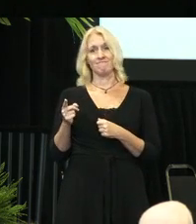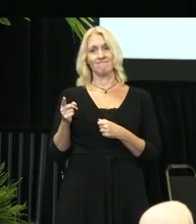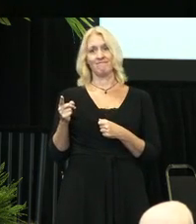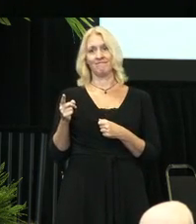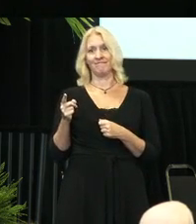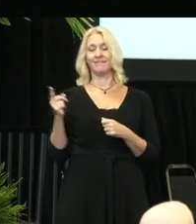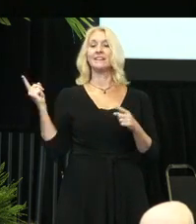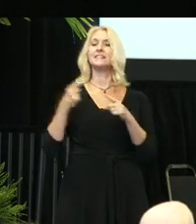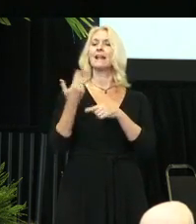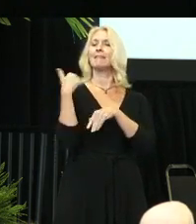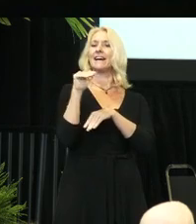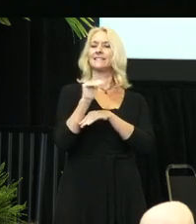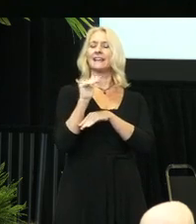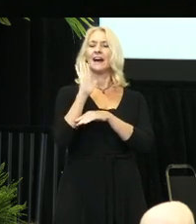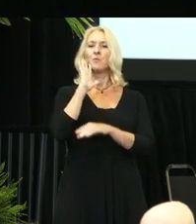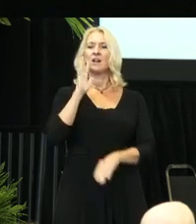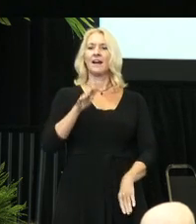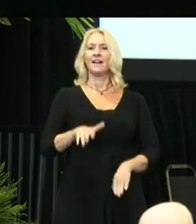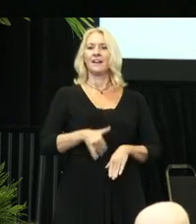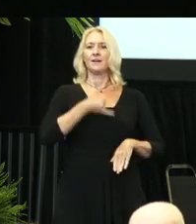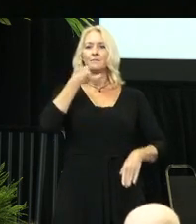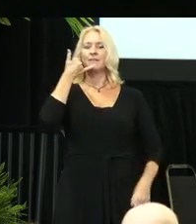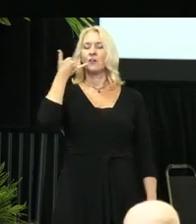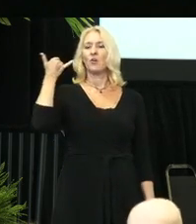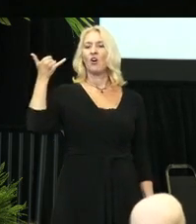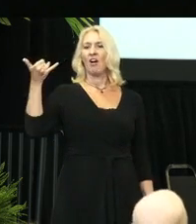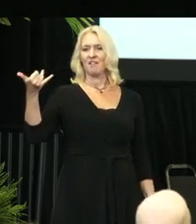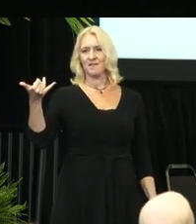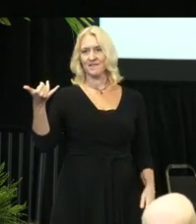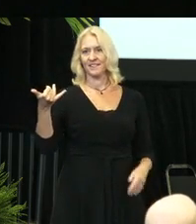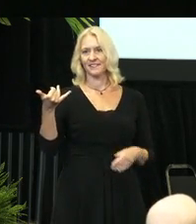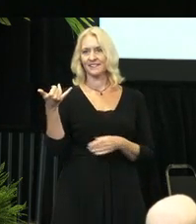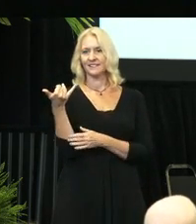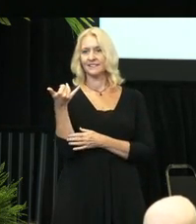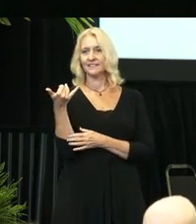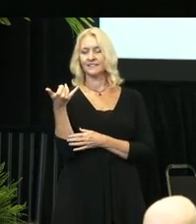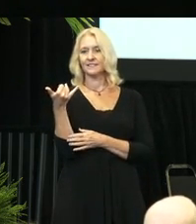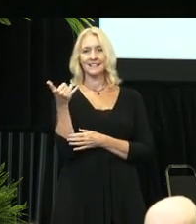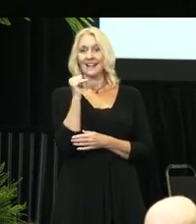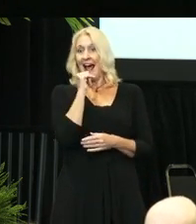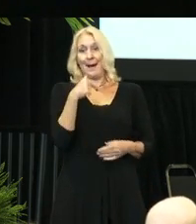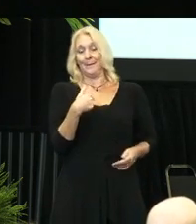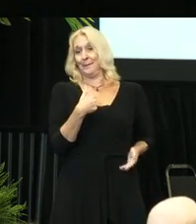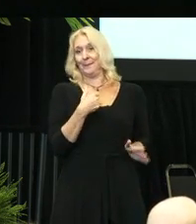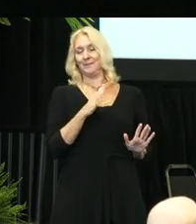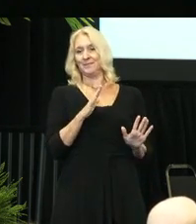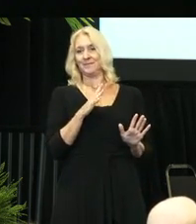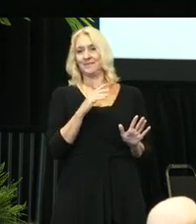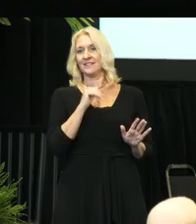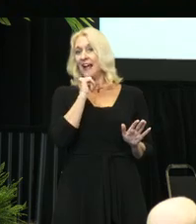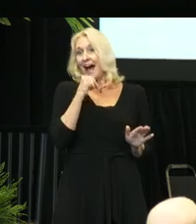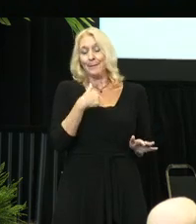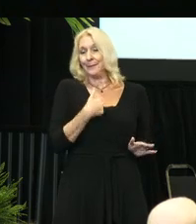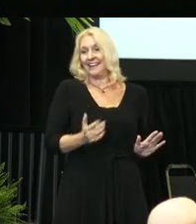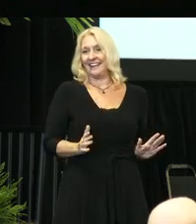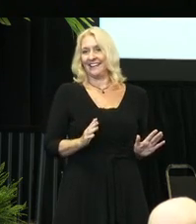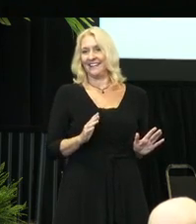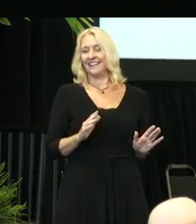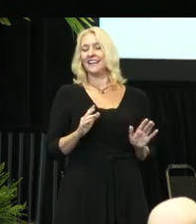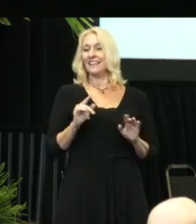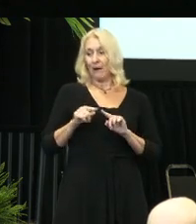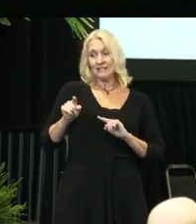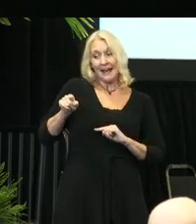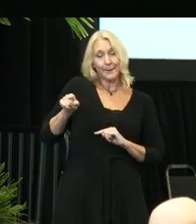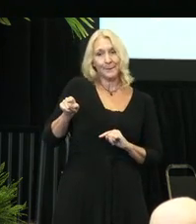when I picked up the phone and gave him a call. That wasn't a me thing. That was not no, that wasn't a me thing, right? That was just